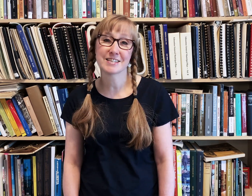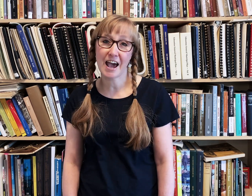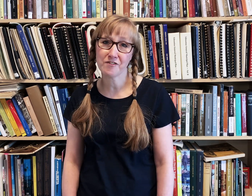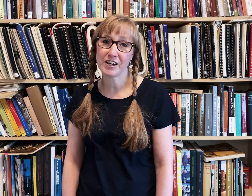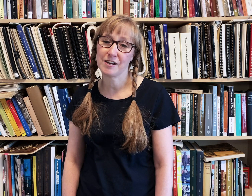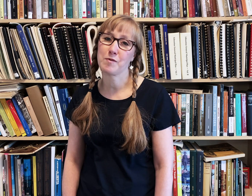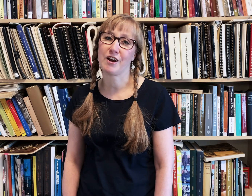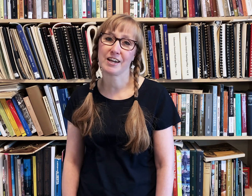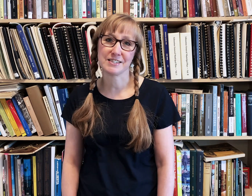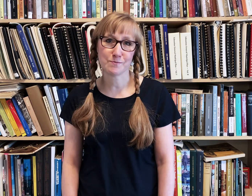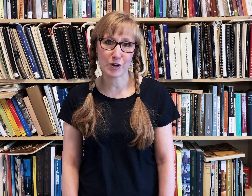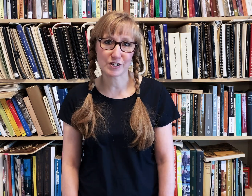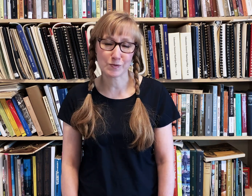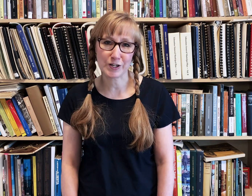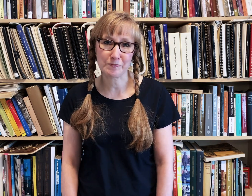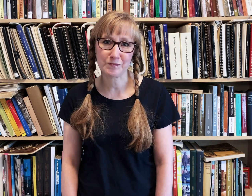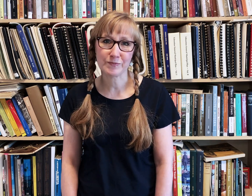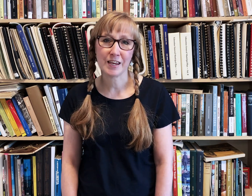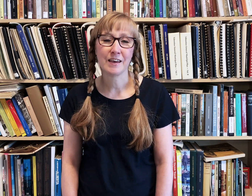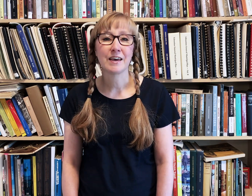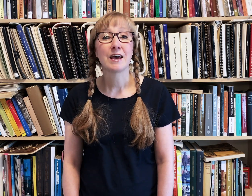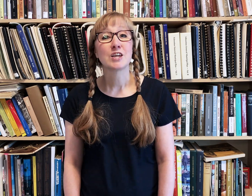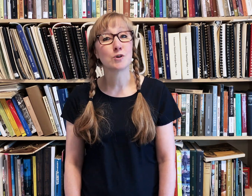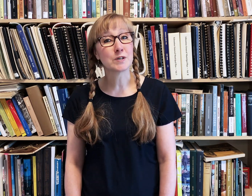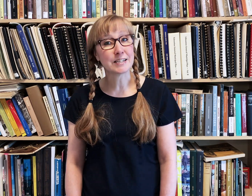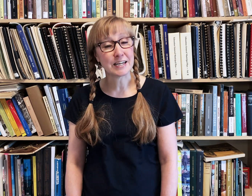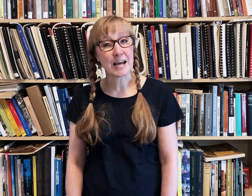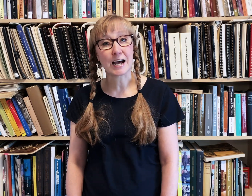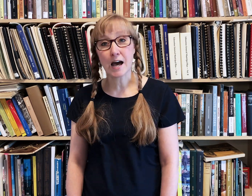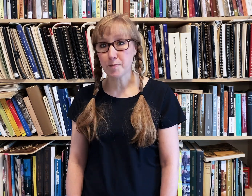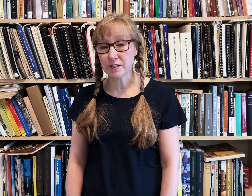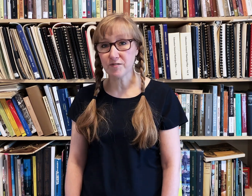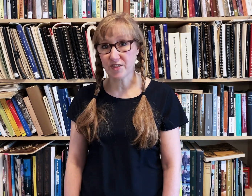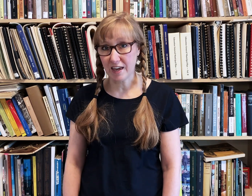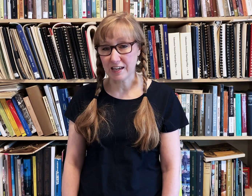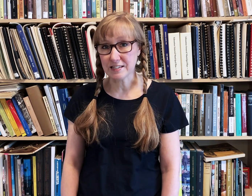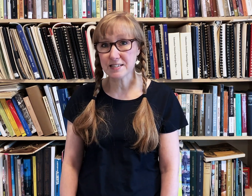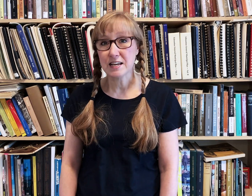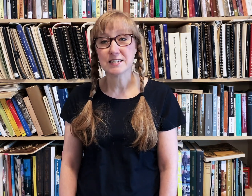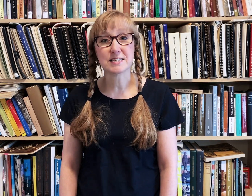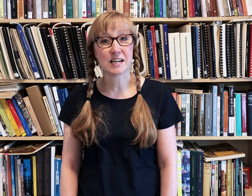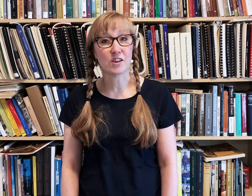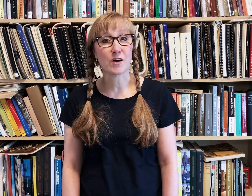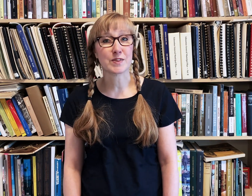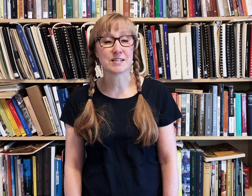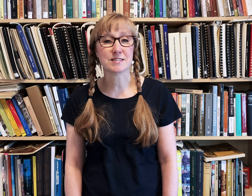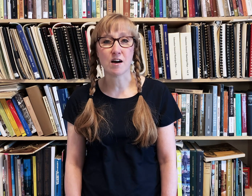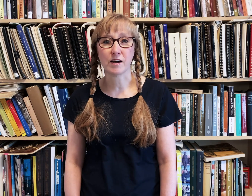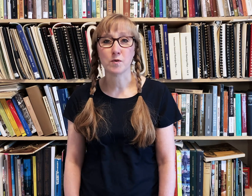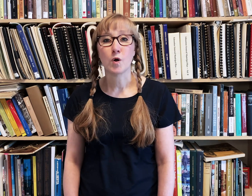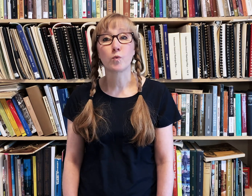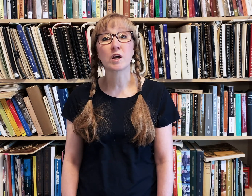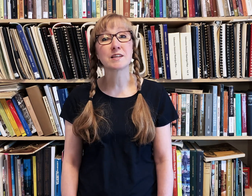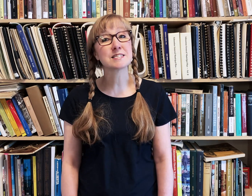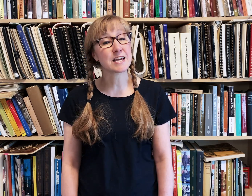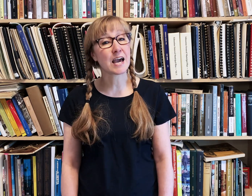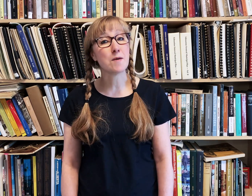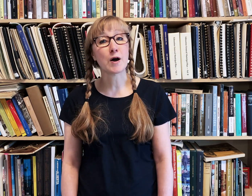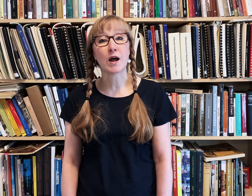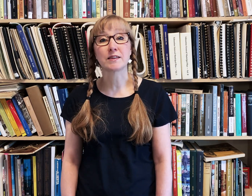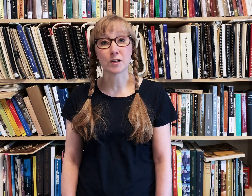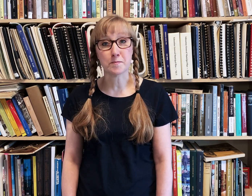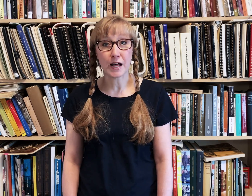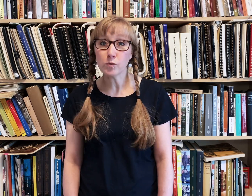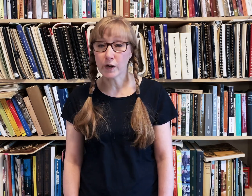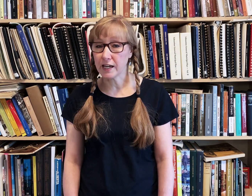this is an African American spiritual. You will need a couple of things to sing along with this song. We're going to sing